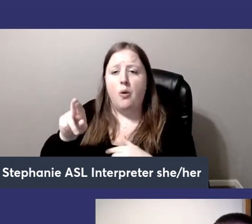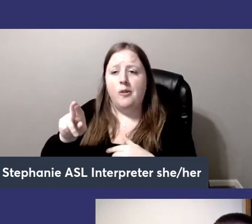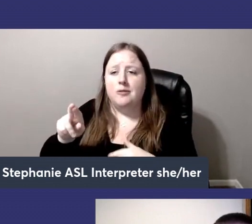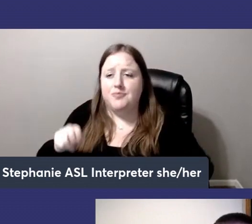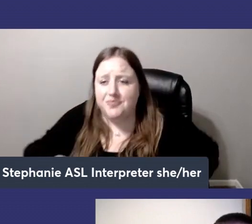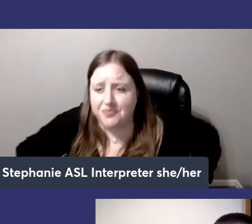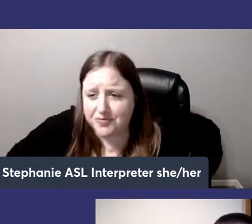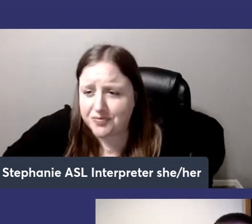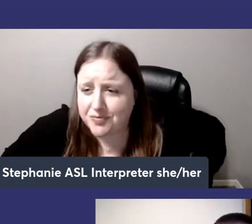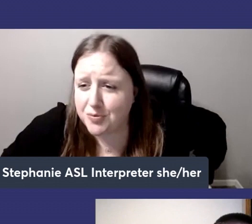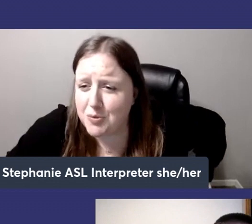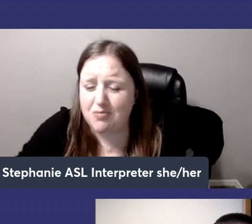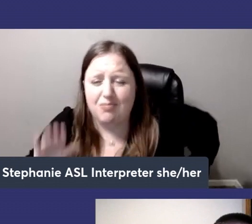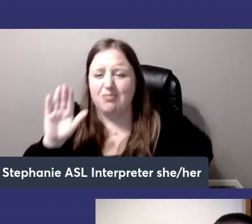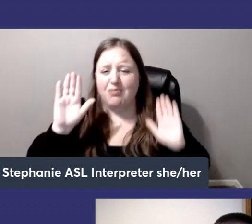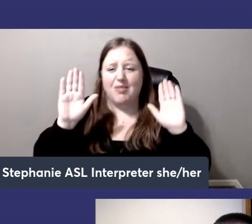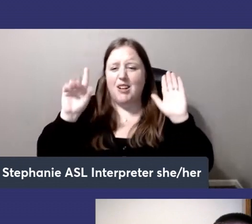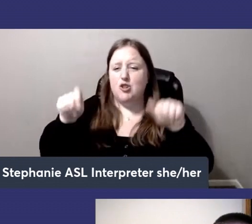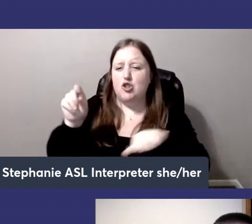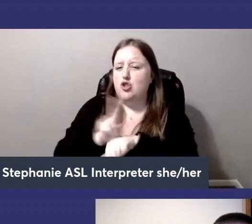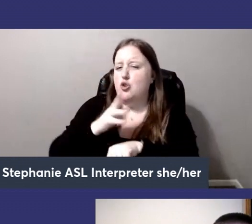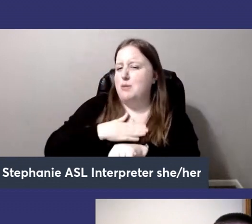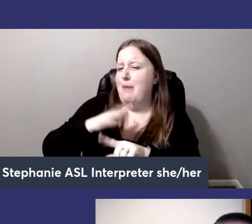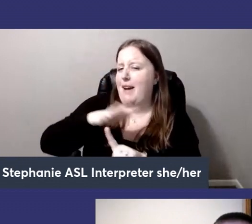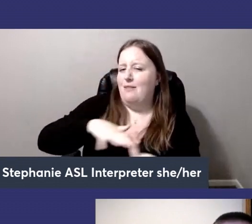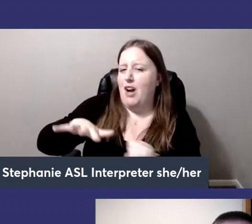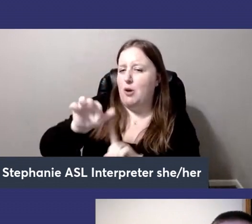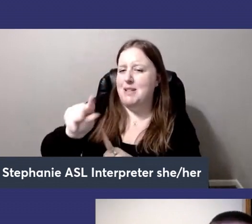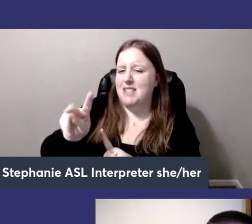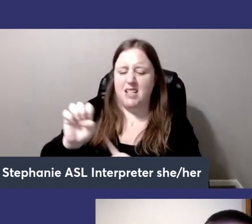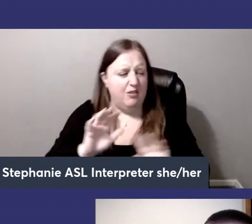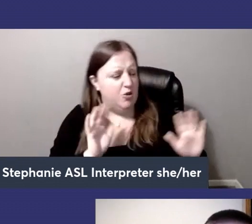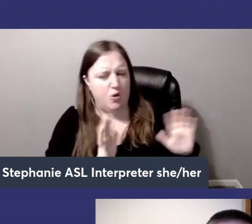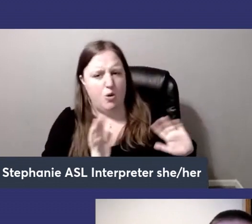you, Steve. You should just use my environment. No, never.